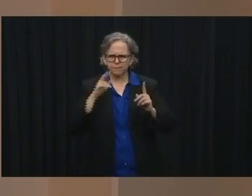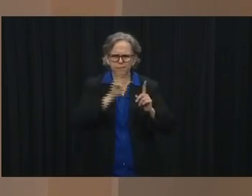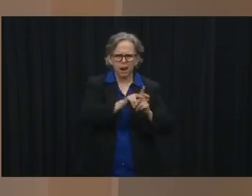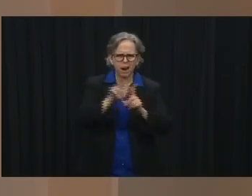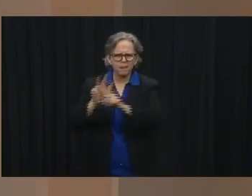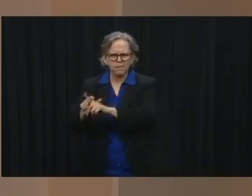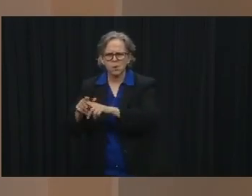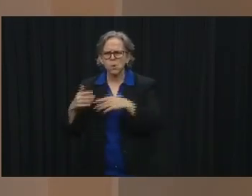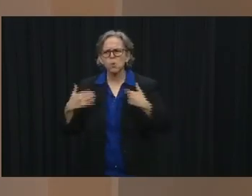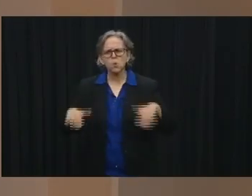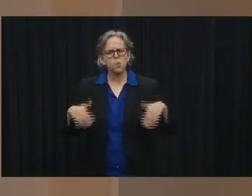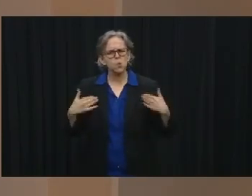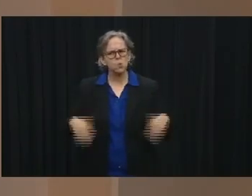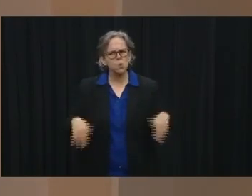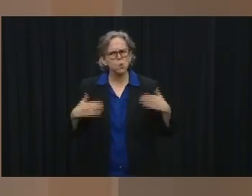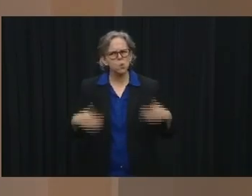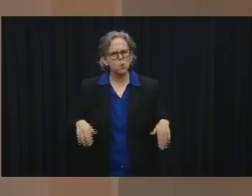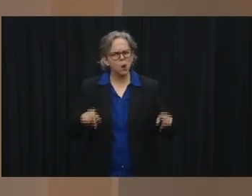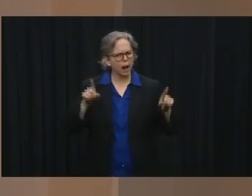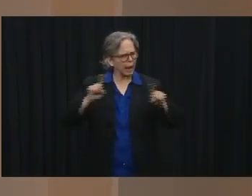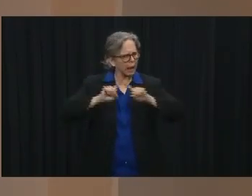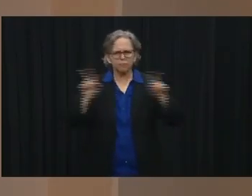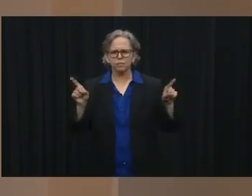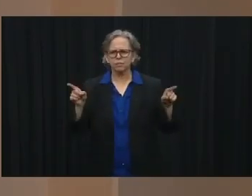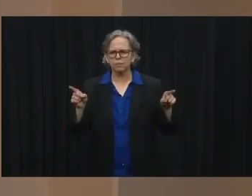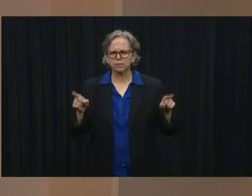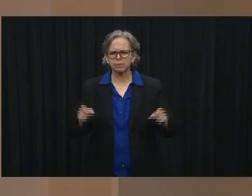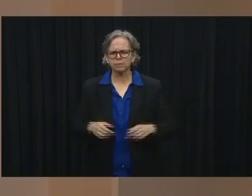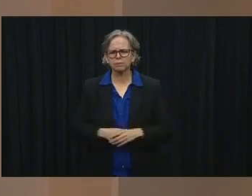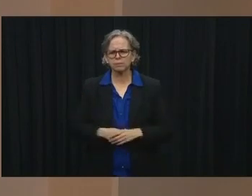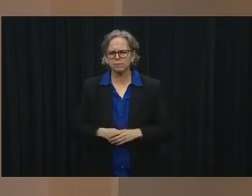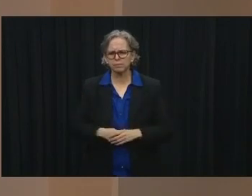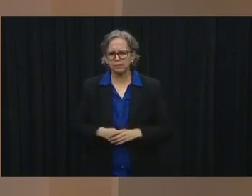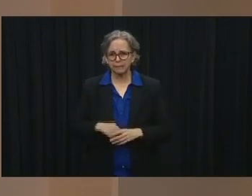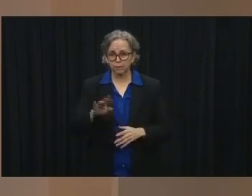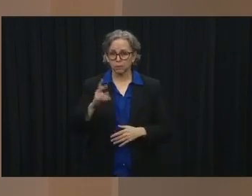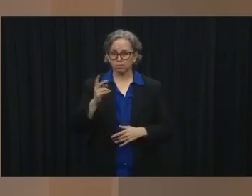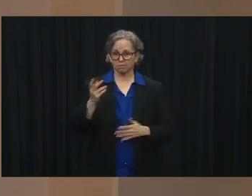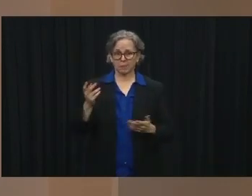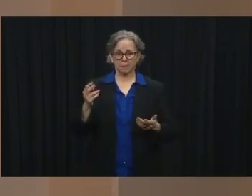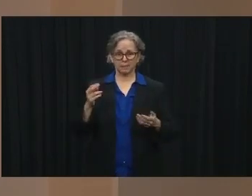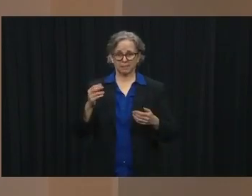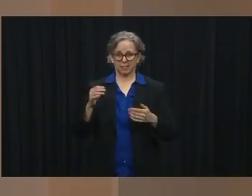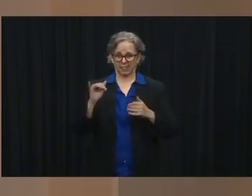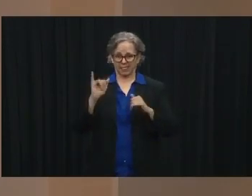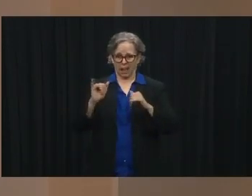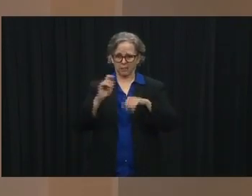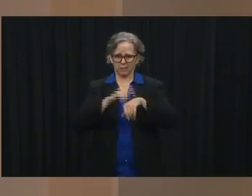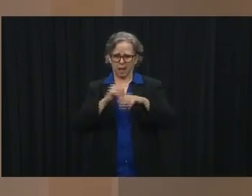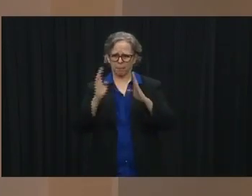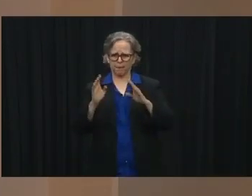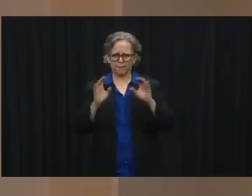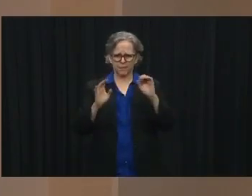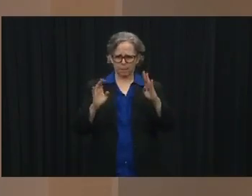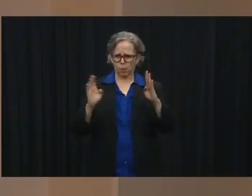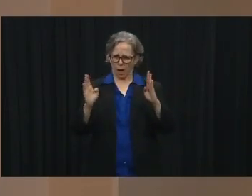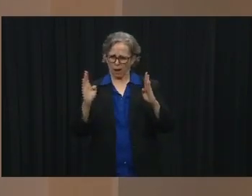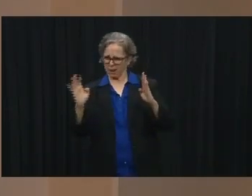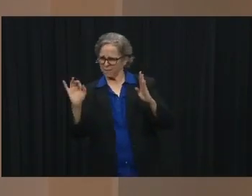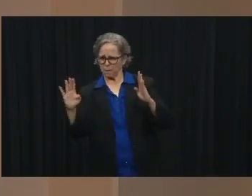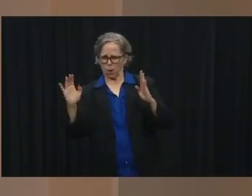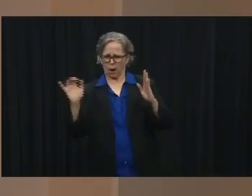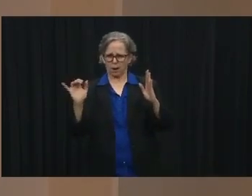amazing number. If you look at that period in February, we had 112,000 calls to the call